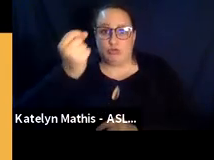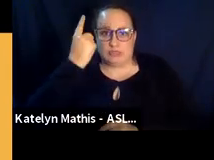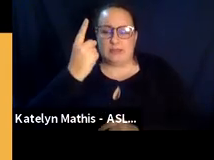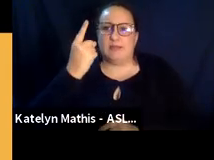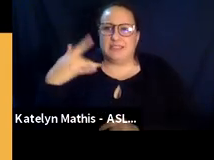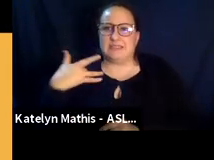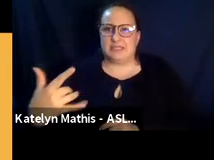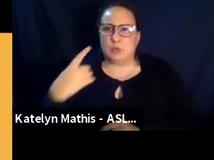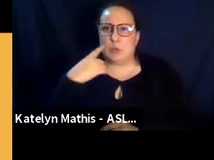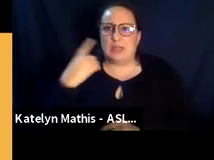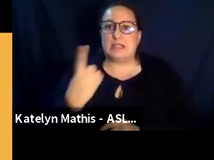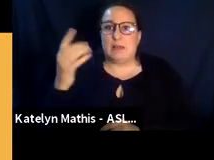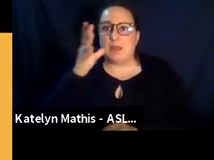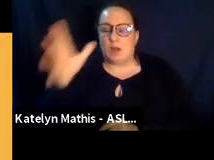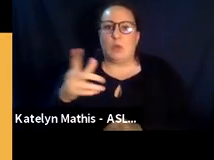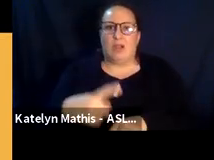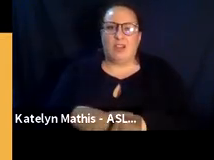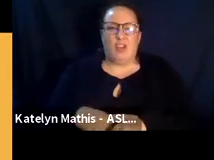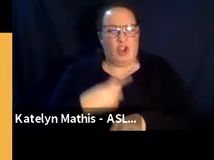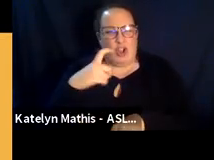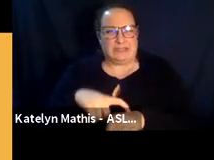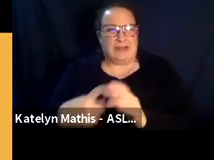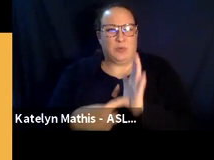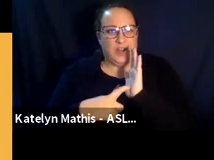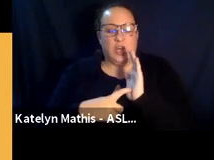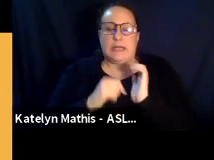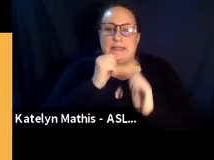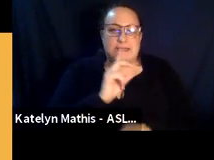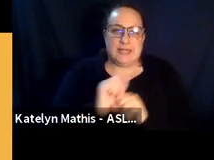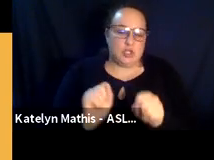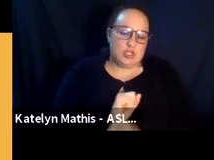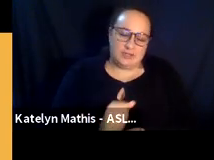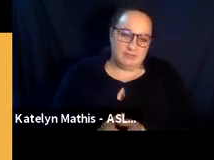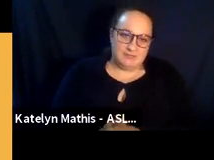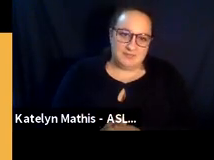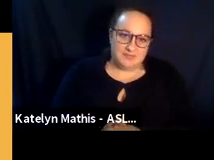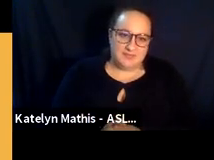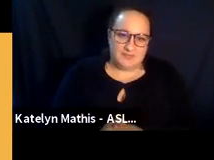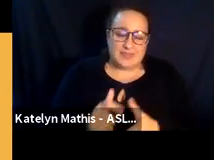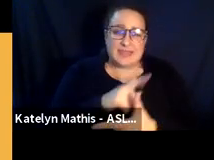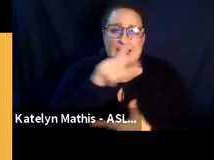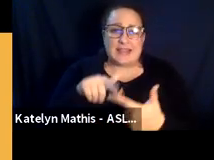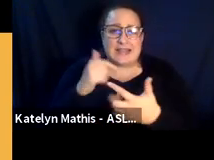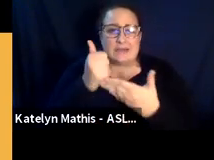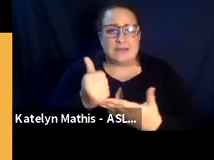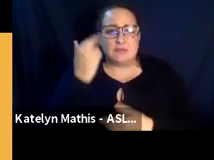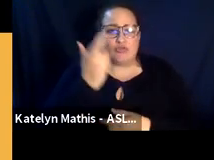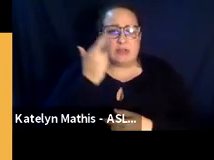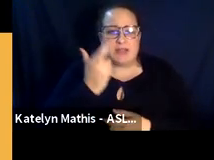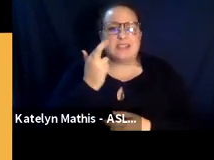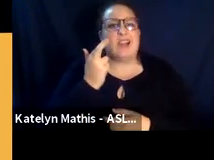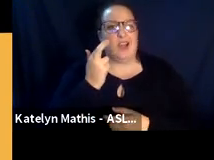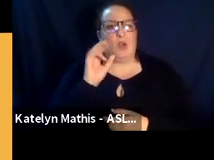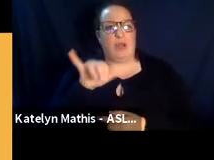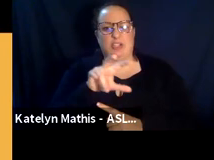think something's going to take a really long time, and it doesn't. And then it also helps them to realize that sometimes they're like, oh, that'll be